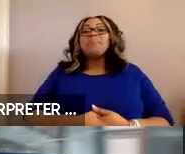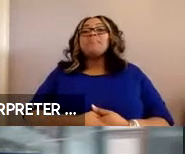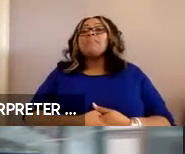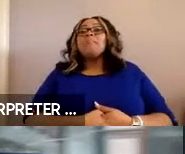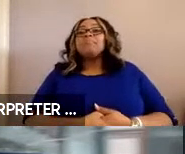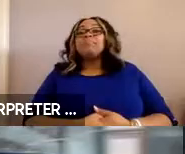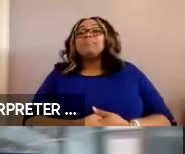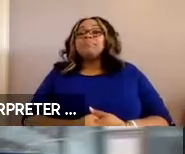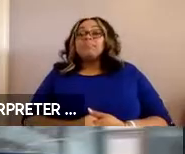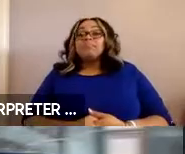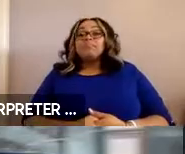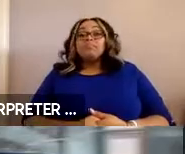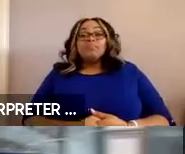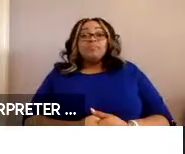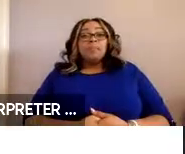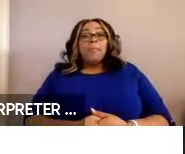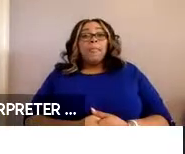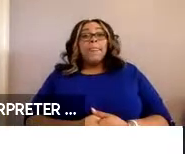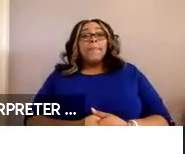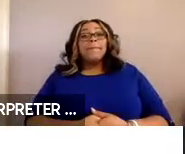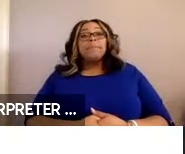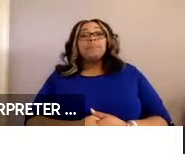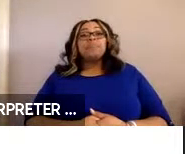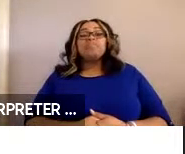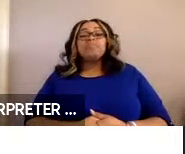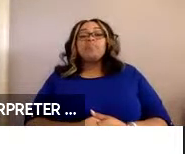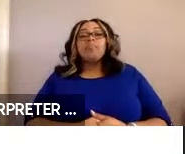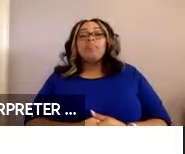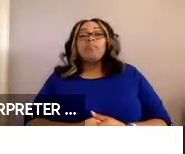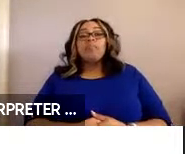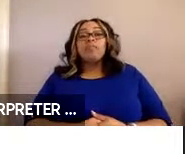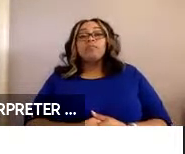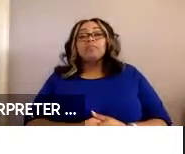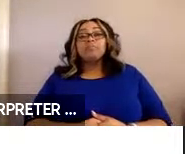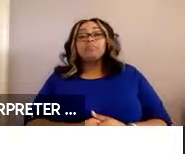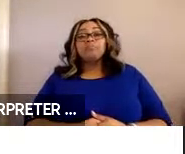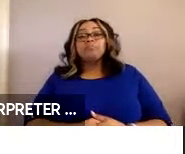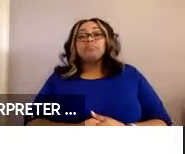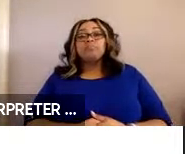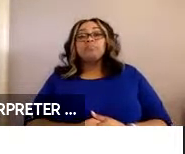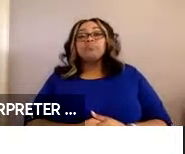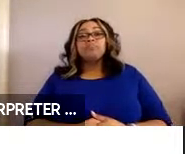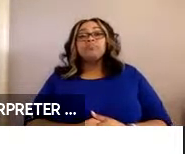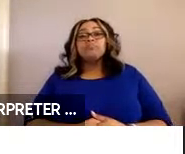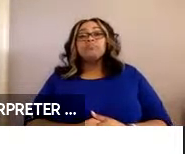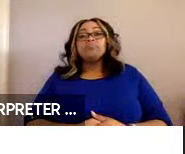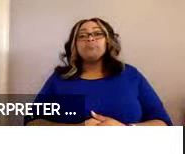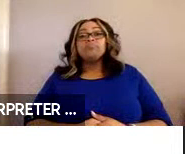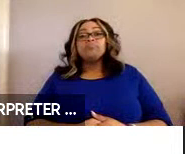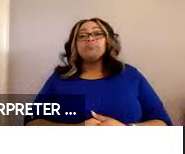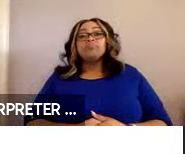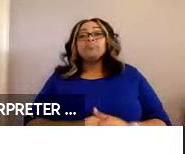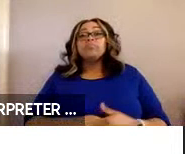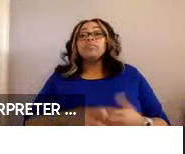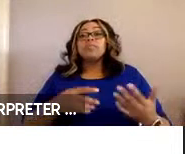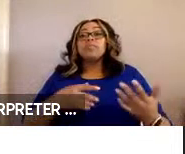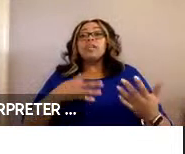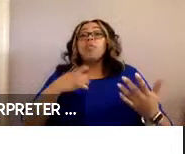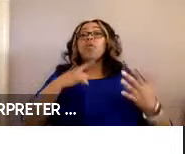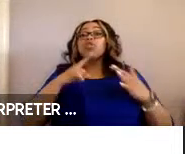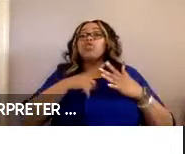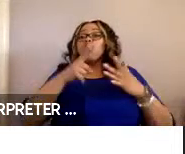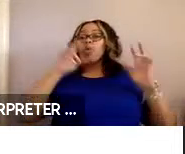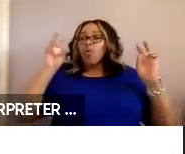Next slide, please. Great. So I want to start with